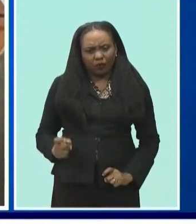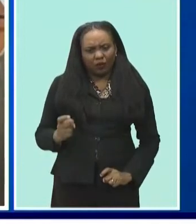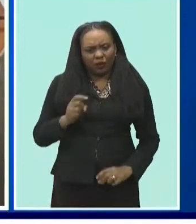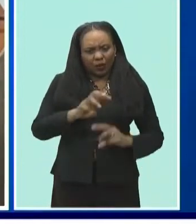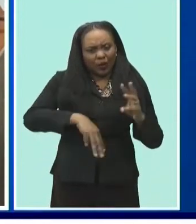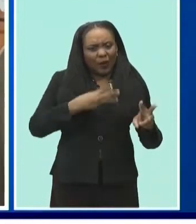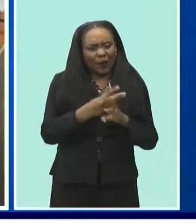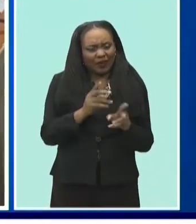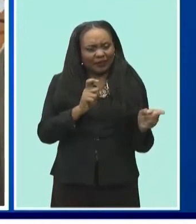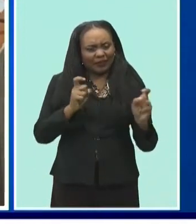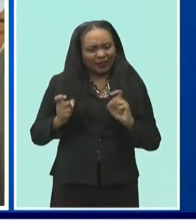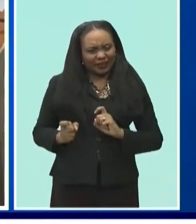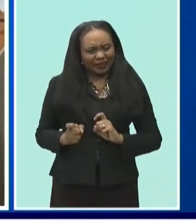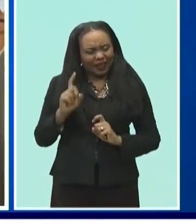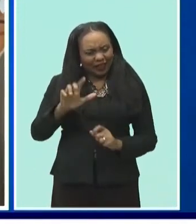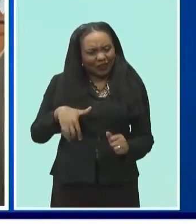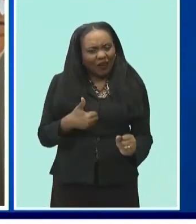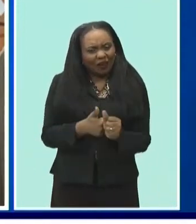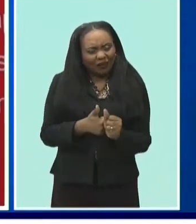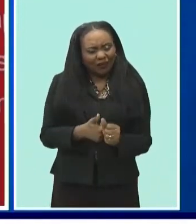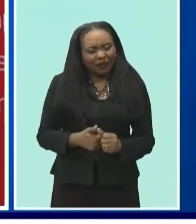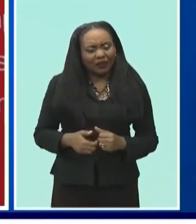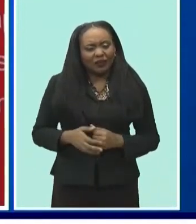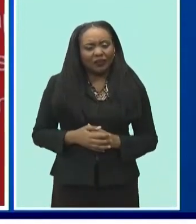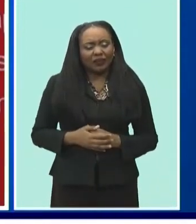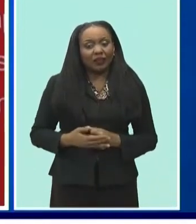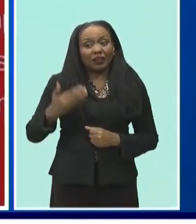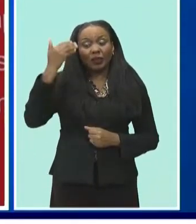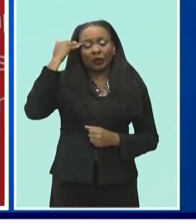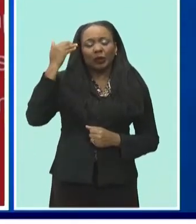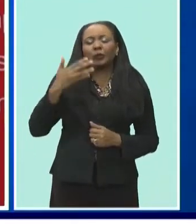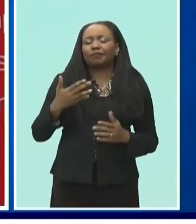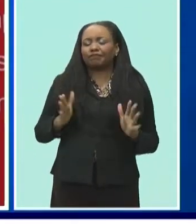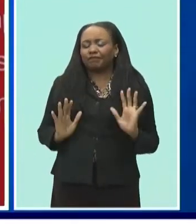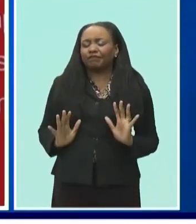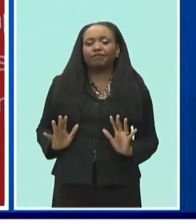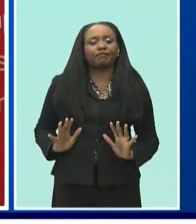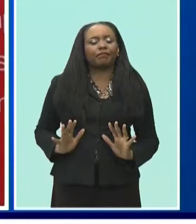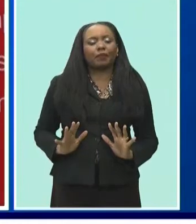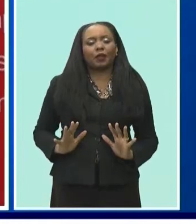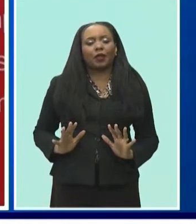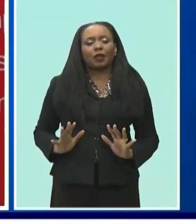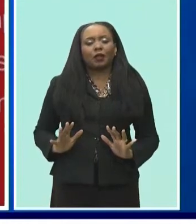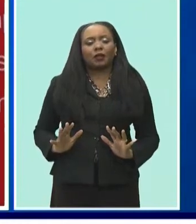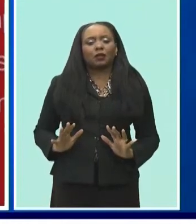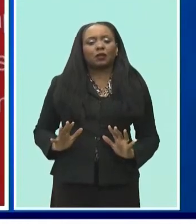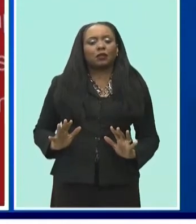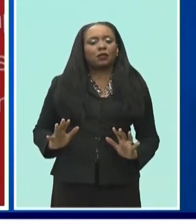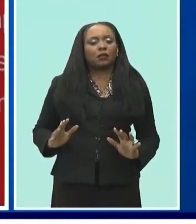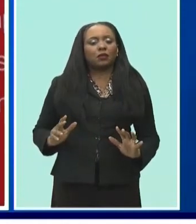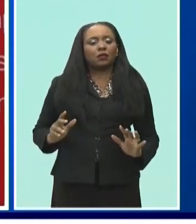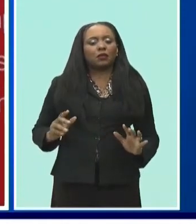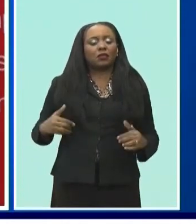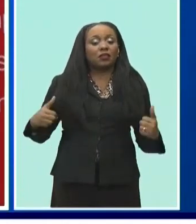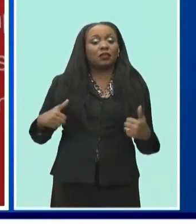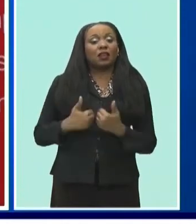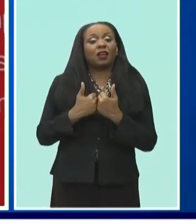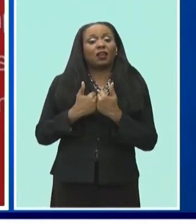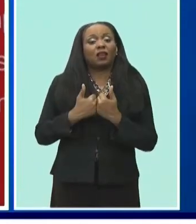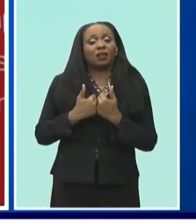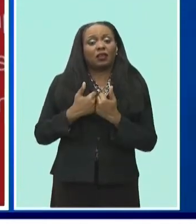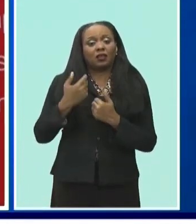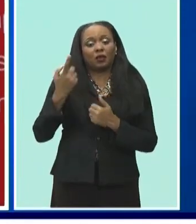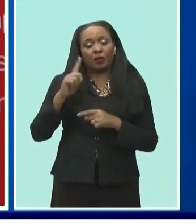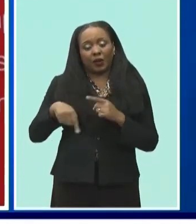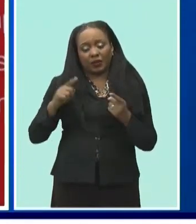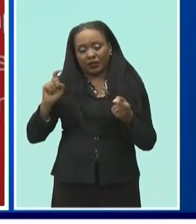market. Yes, I know, change comes with many challenges, but we must confront these directly and be